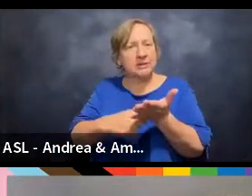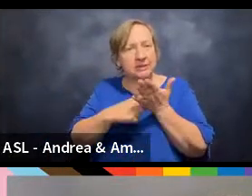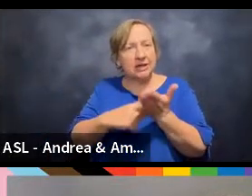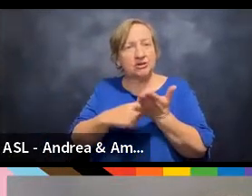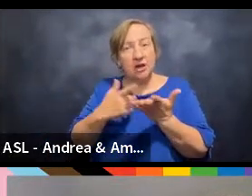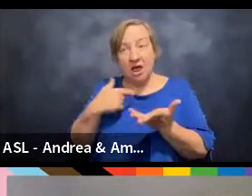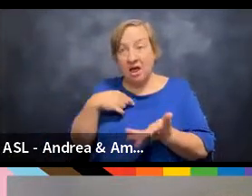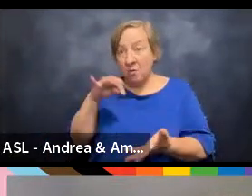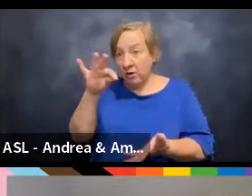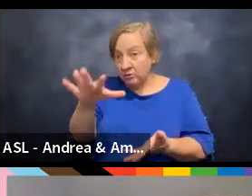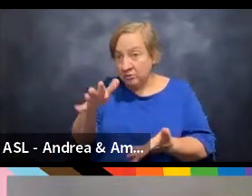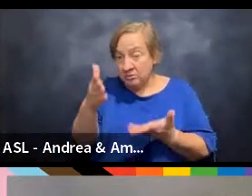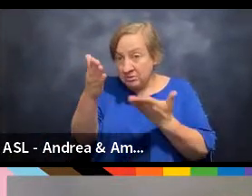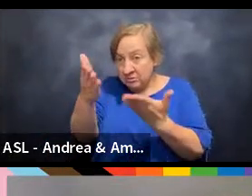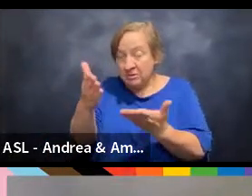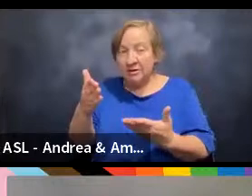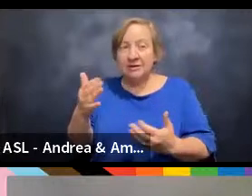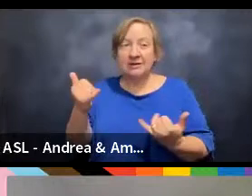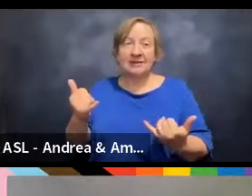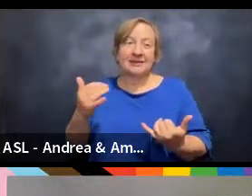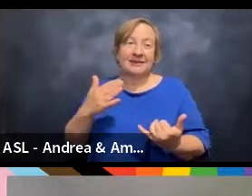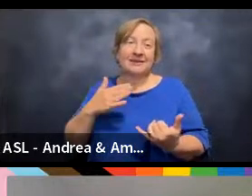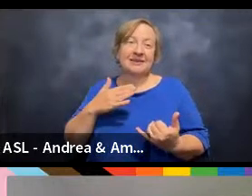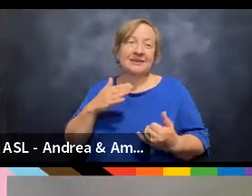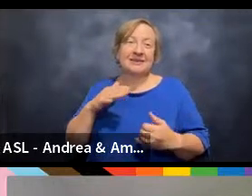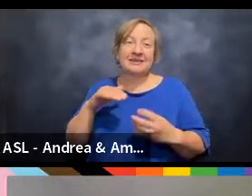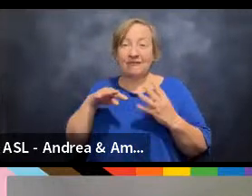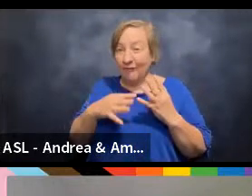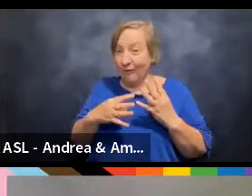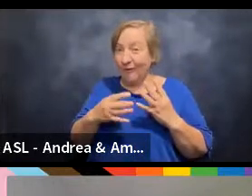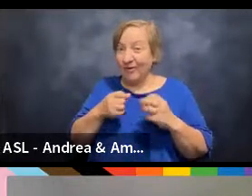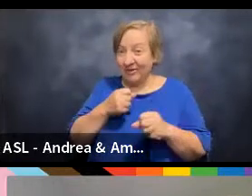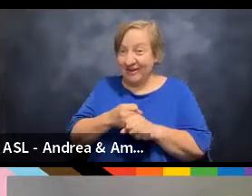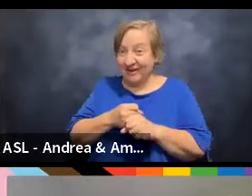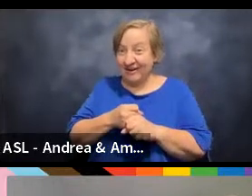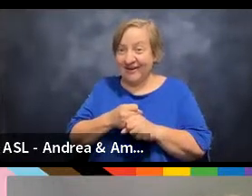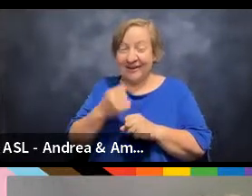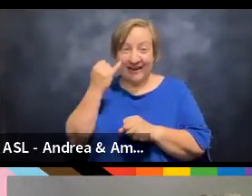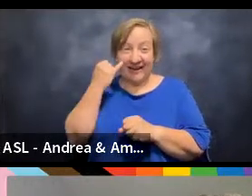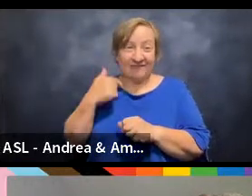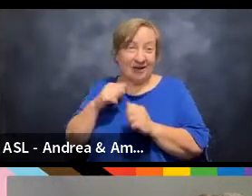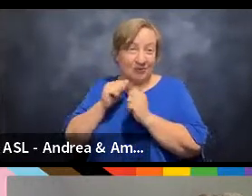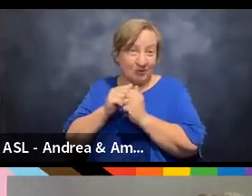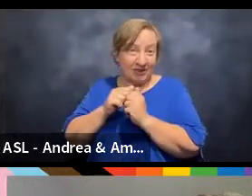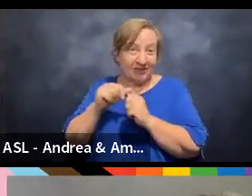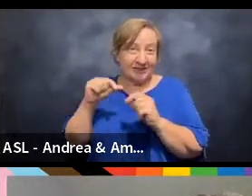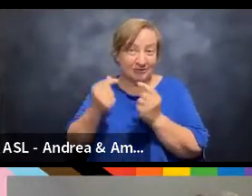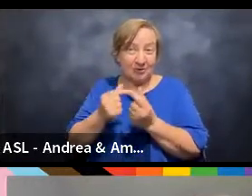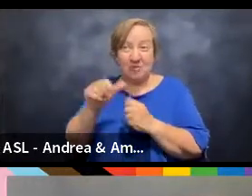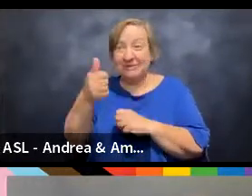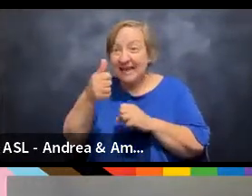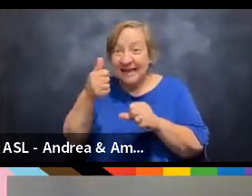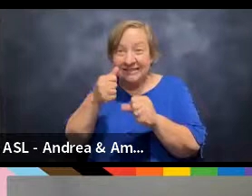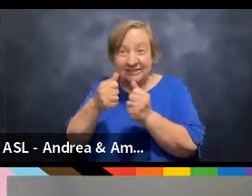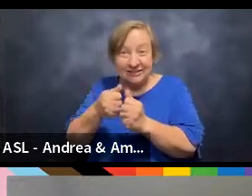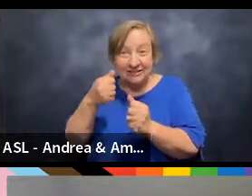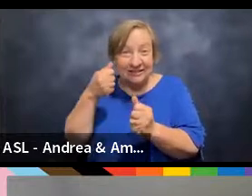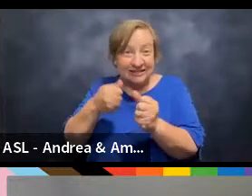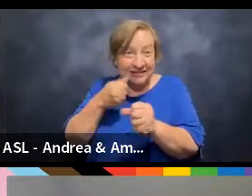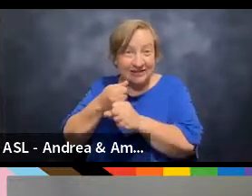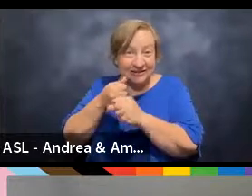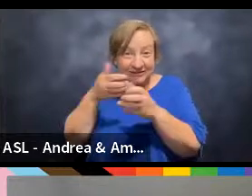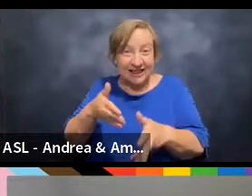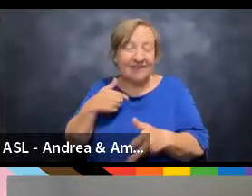offer, since this is we're going on 4th year, and if I'm going to be with this group for 10 more years, I think Zach does